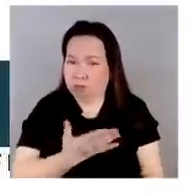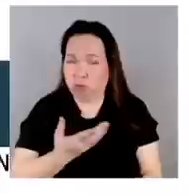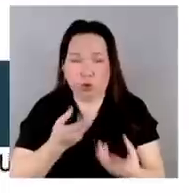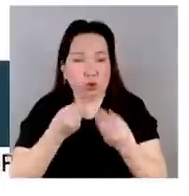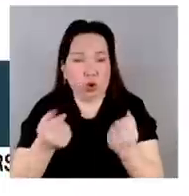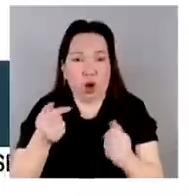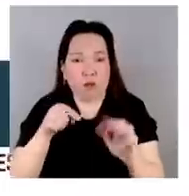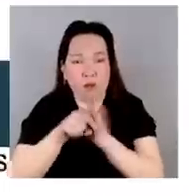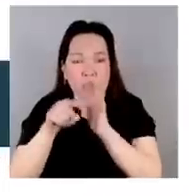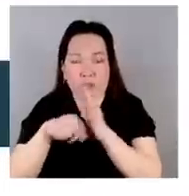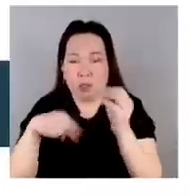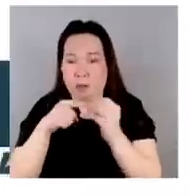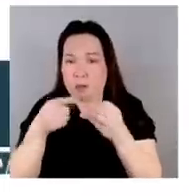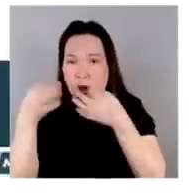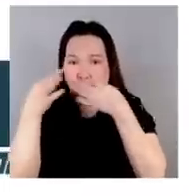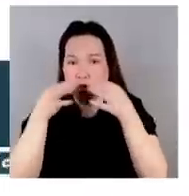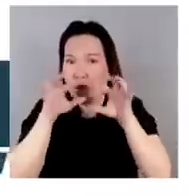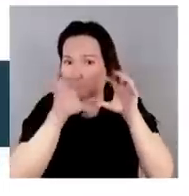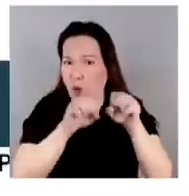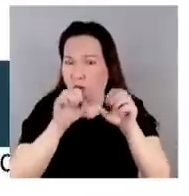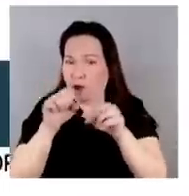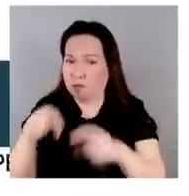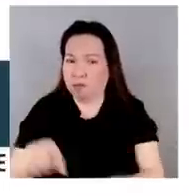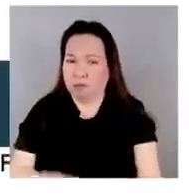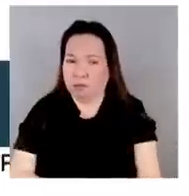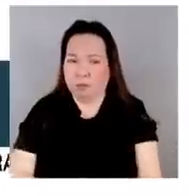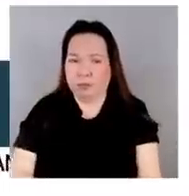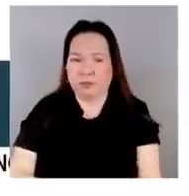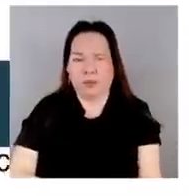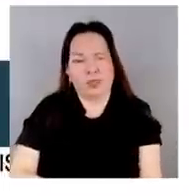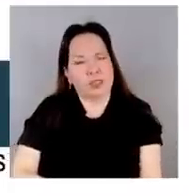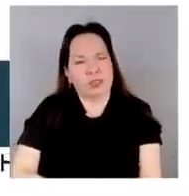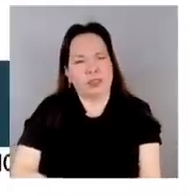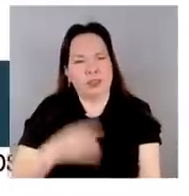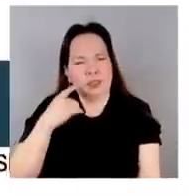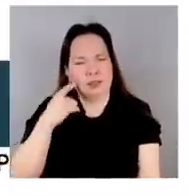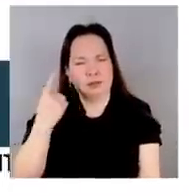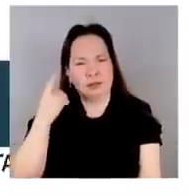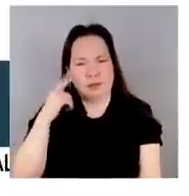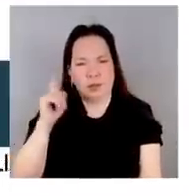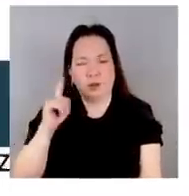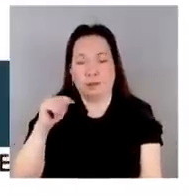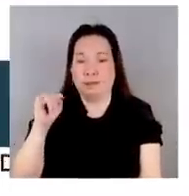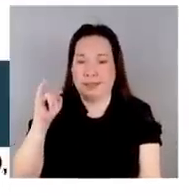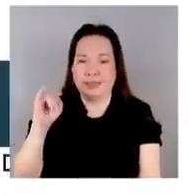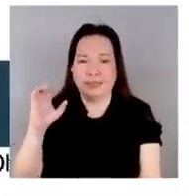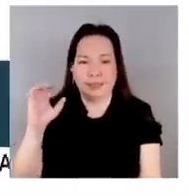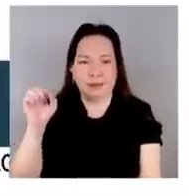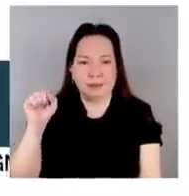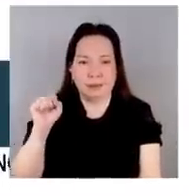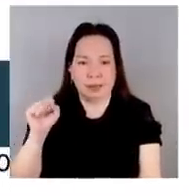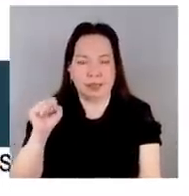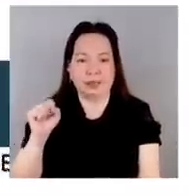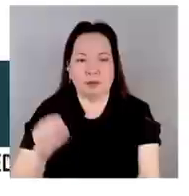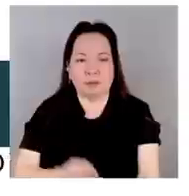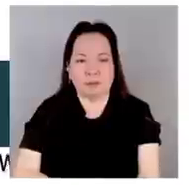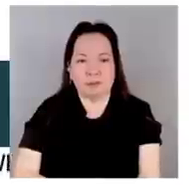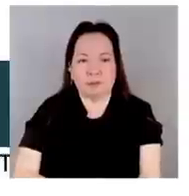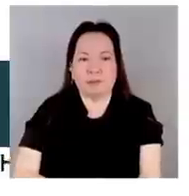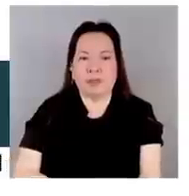What do you think should be done at this point? I mean, of course, the ICC issue, that's one